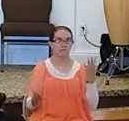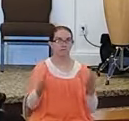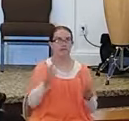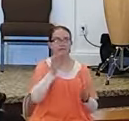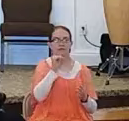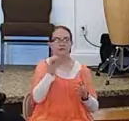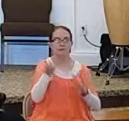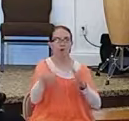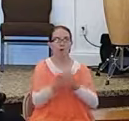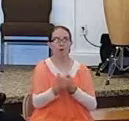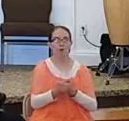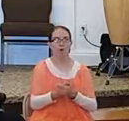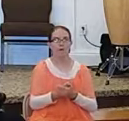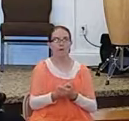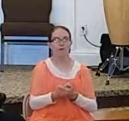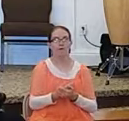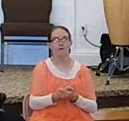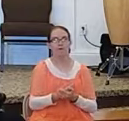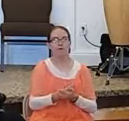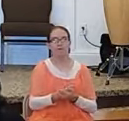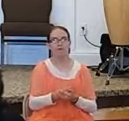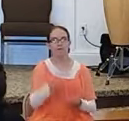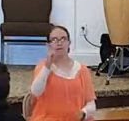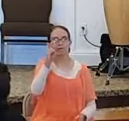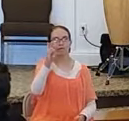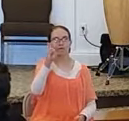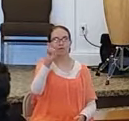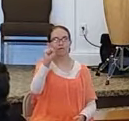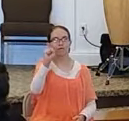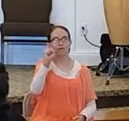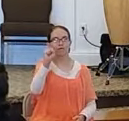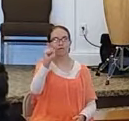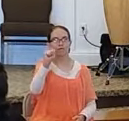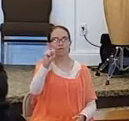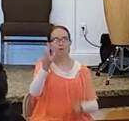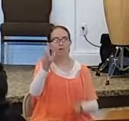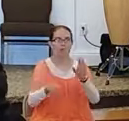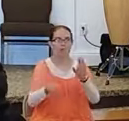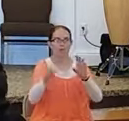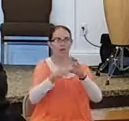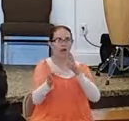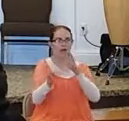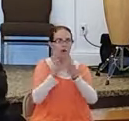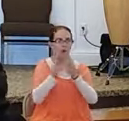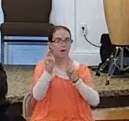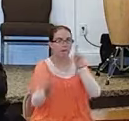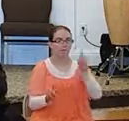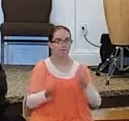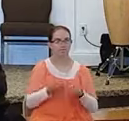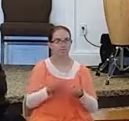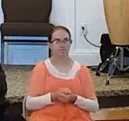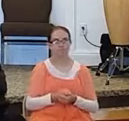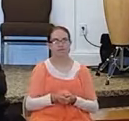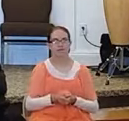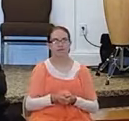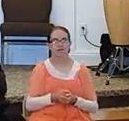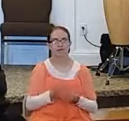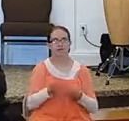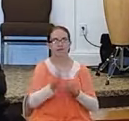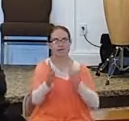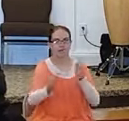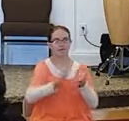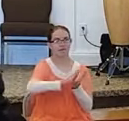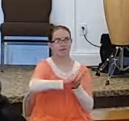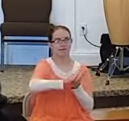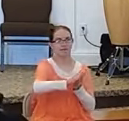all the time. There were probably curiosity seekers, amen, that walked to the porches and talked to the people. You know, some people are just nice